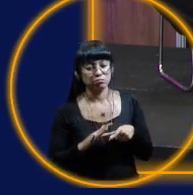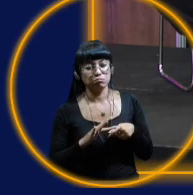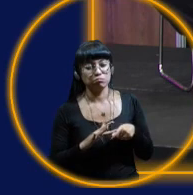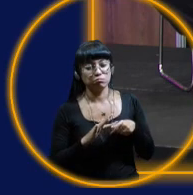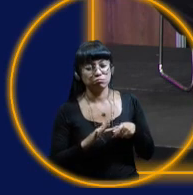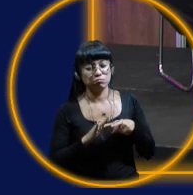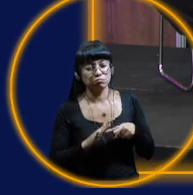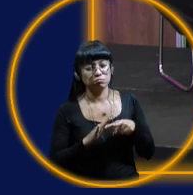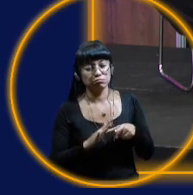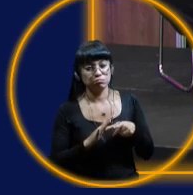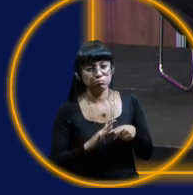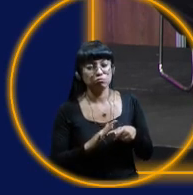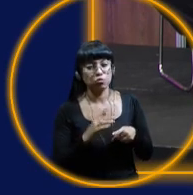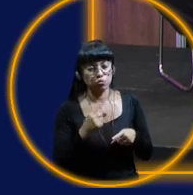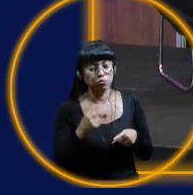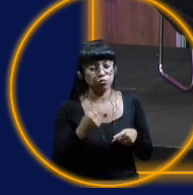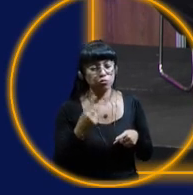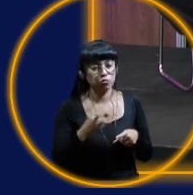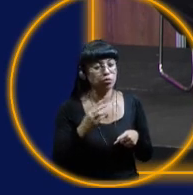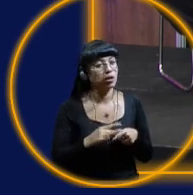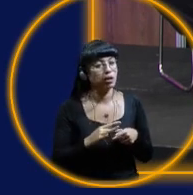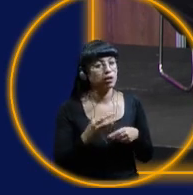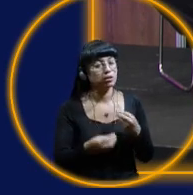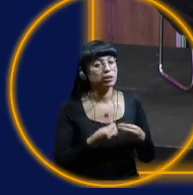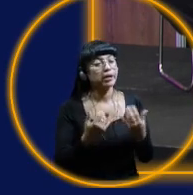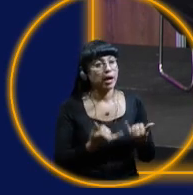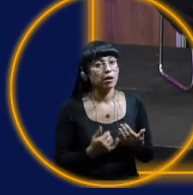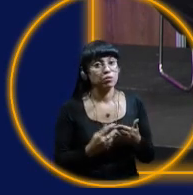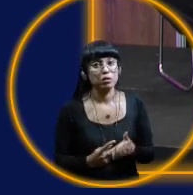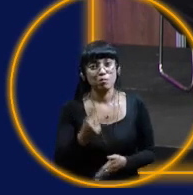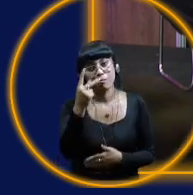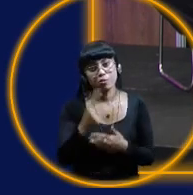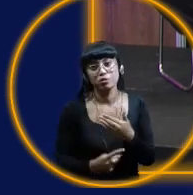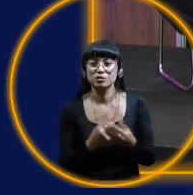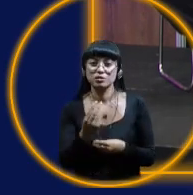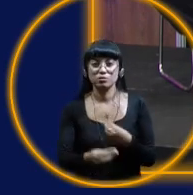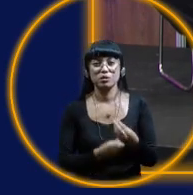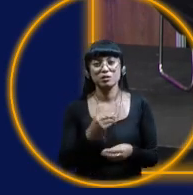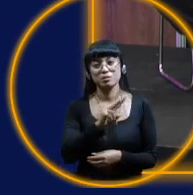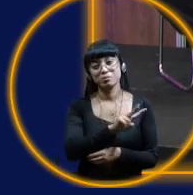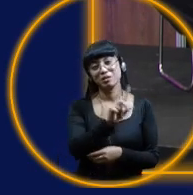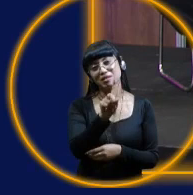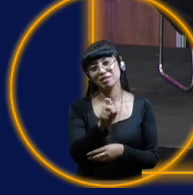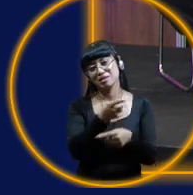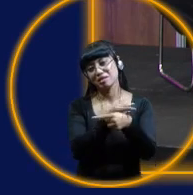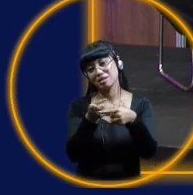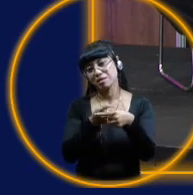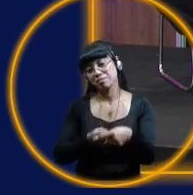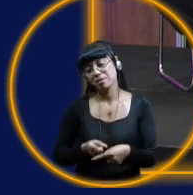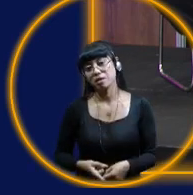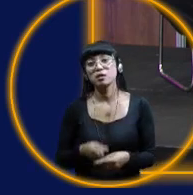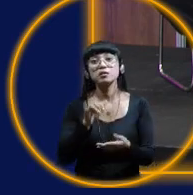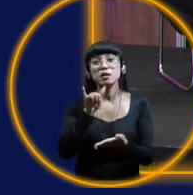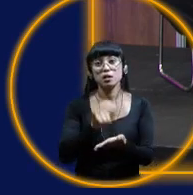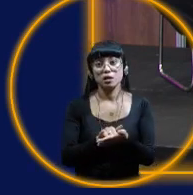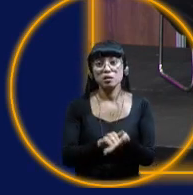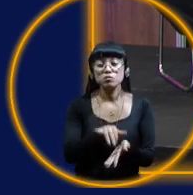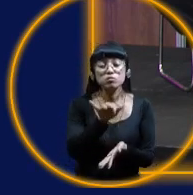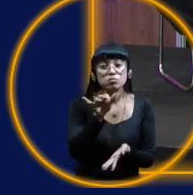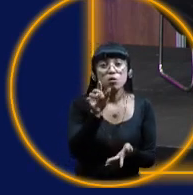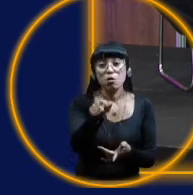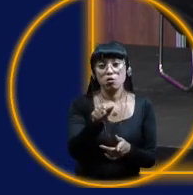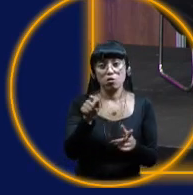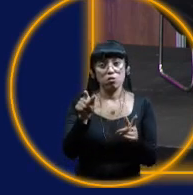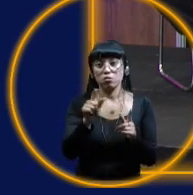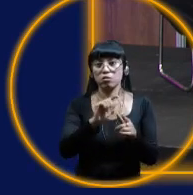I'm doing a project that is 26 weeks and takes every letter of the alphabet.